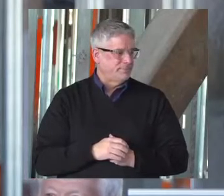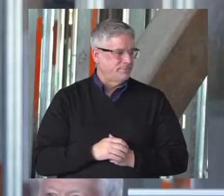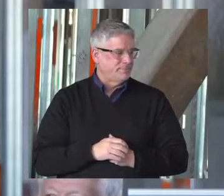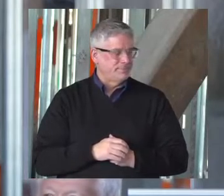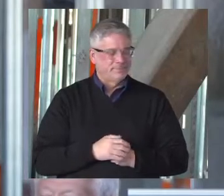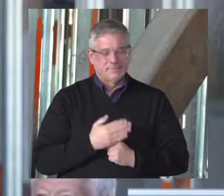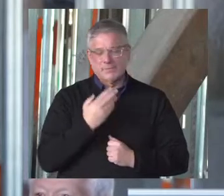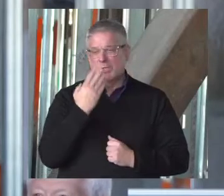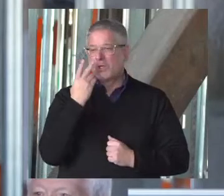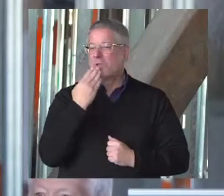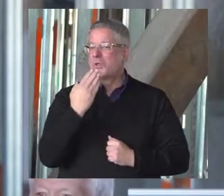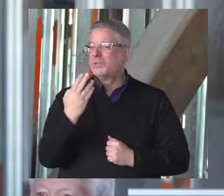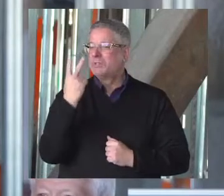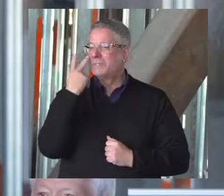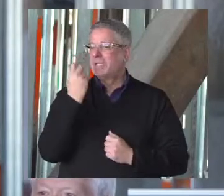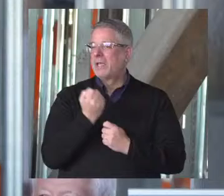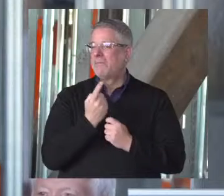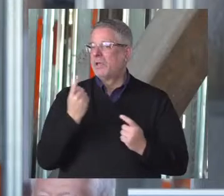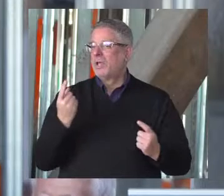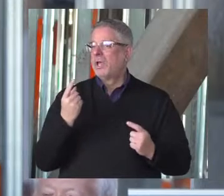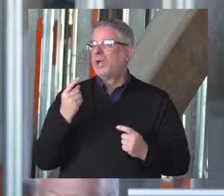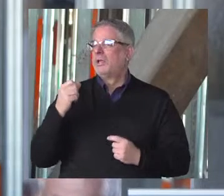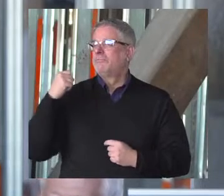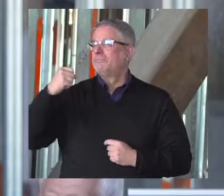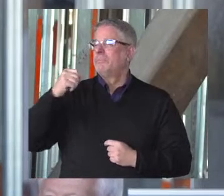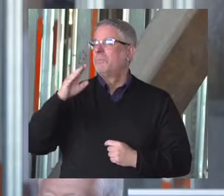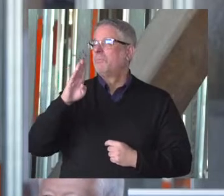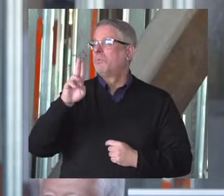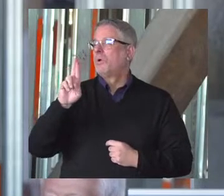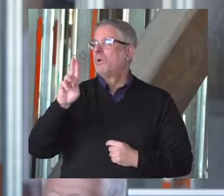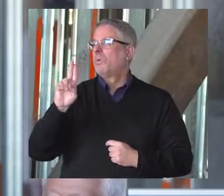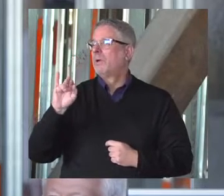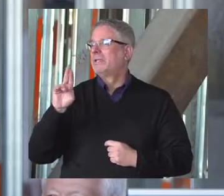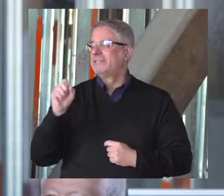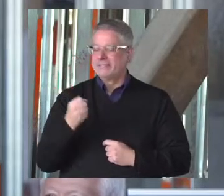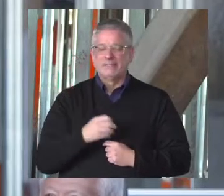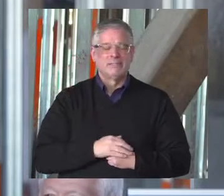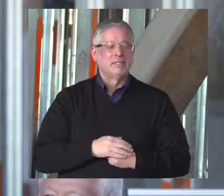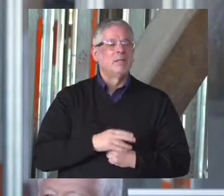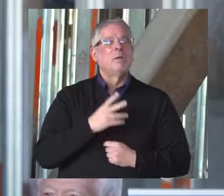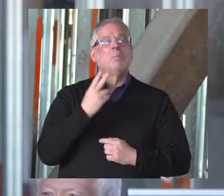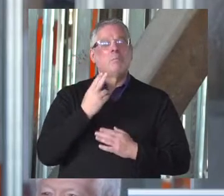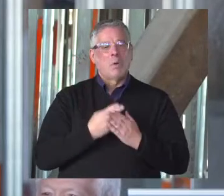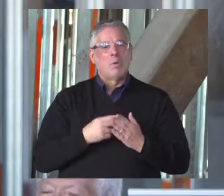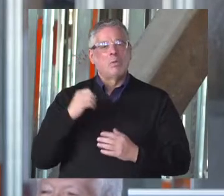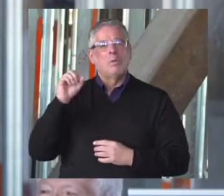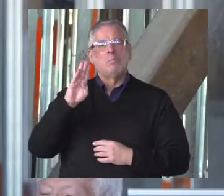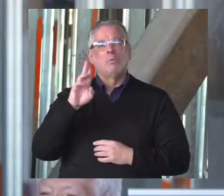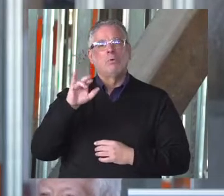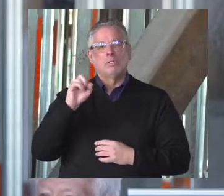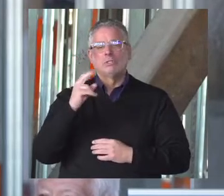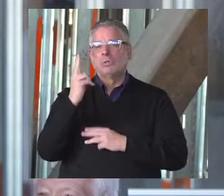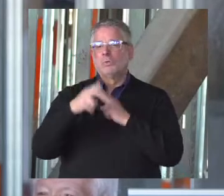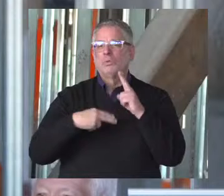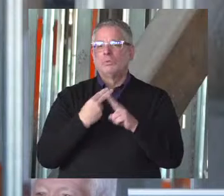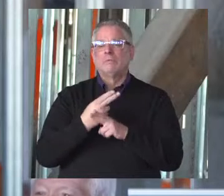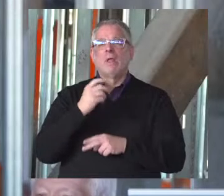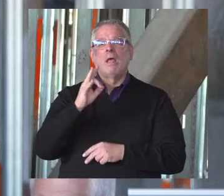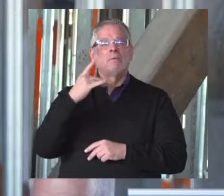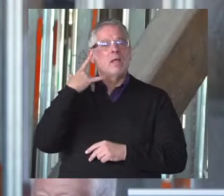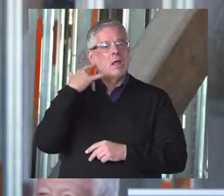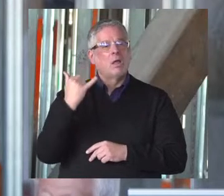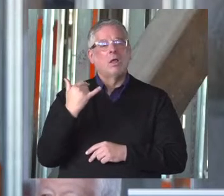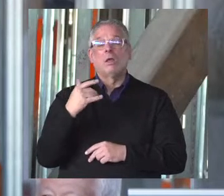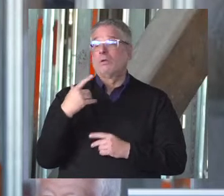it. Well, good to see everyone, and go Bruins. You know, go Bruins indeed, but go Bruins, go University of California, go